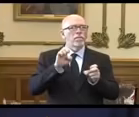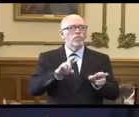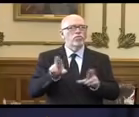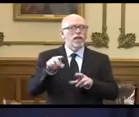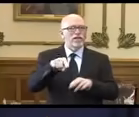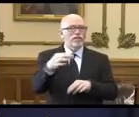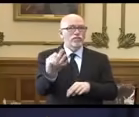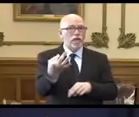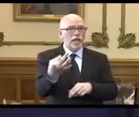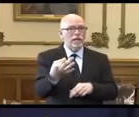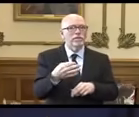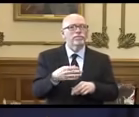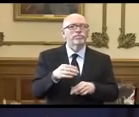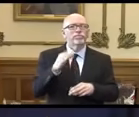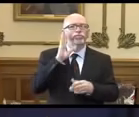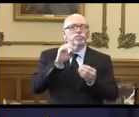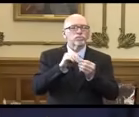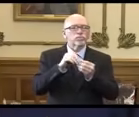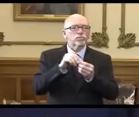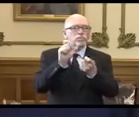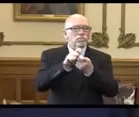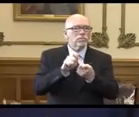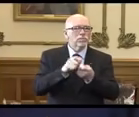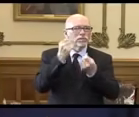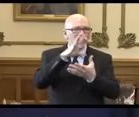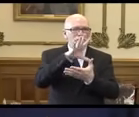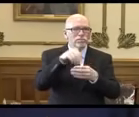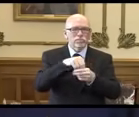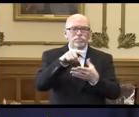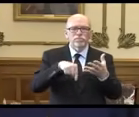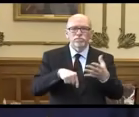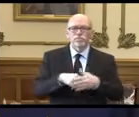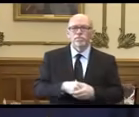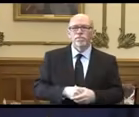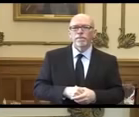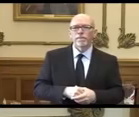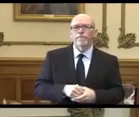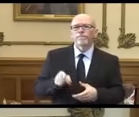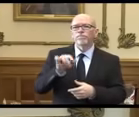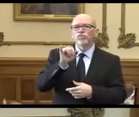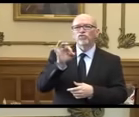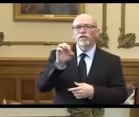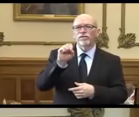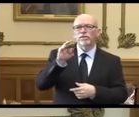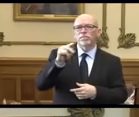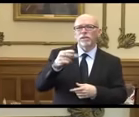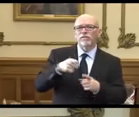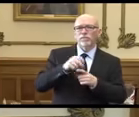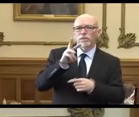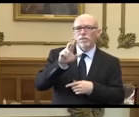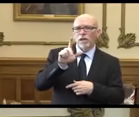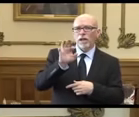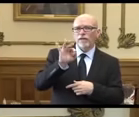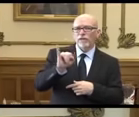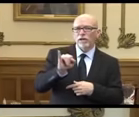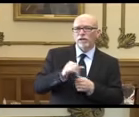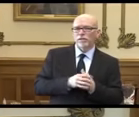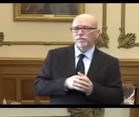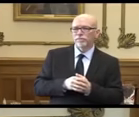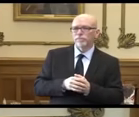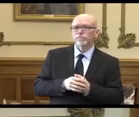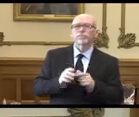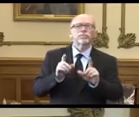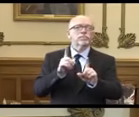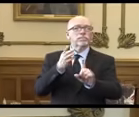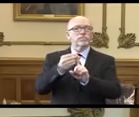on Friday when those details will be included. Jeff Smith, WLFI. And I should